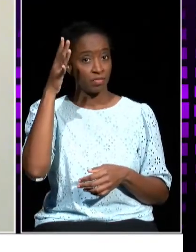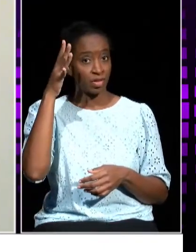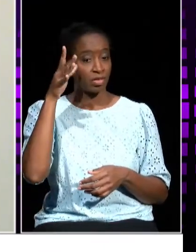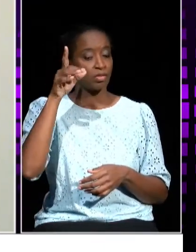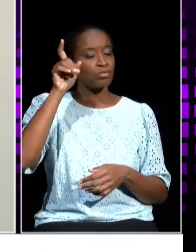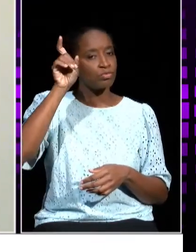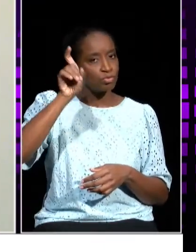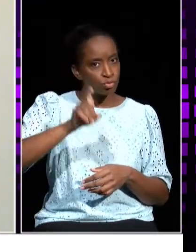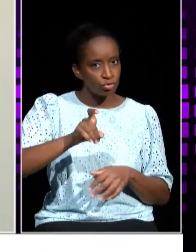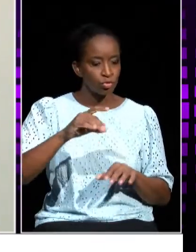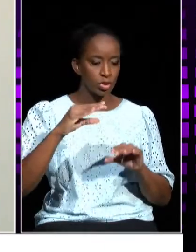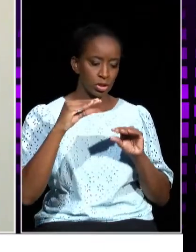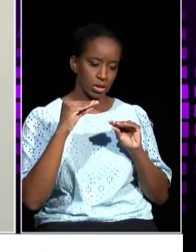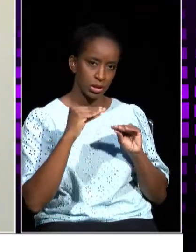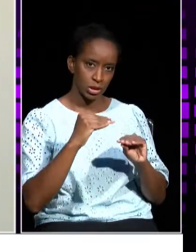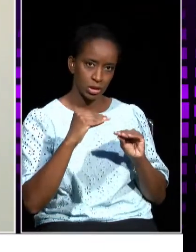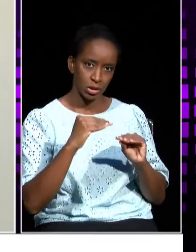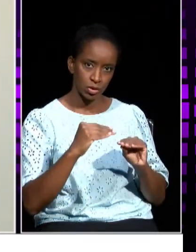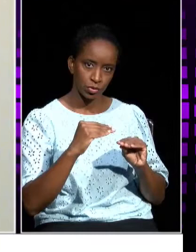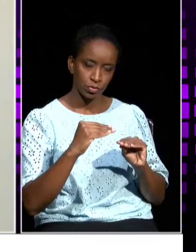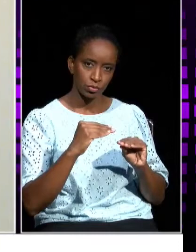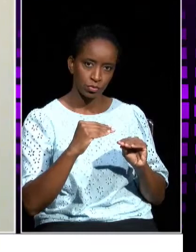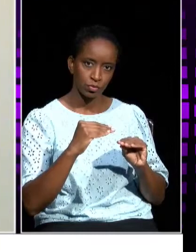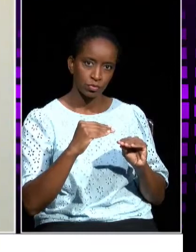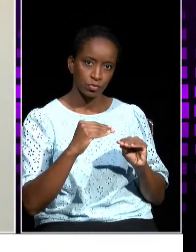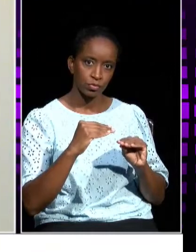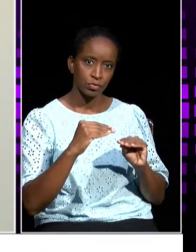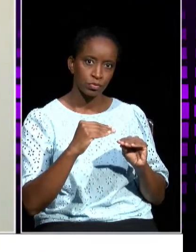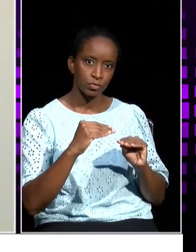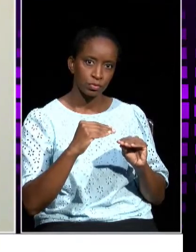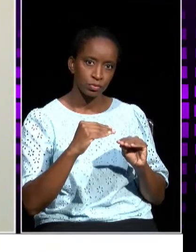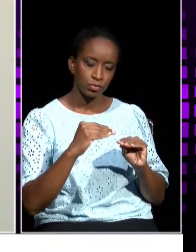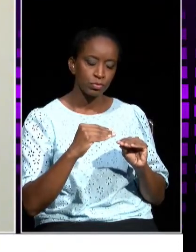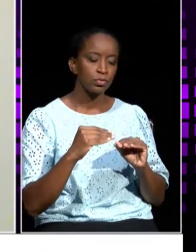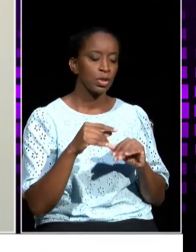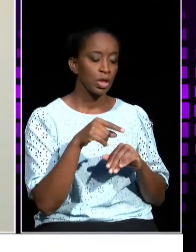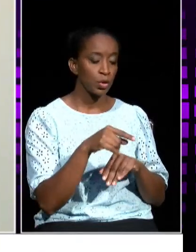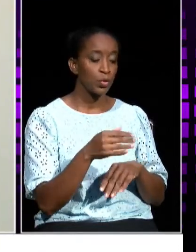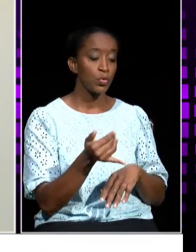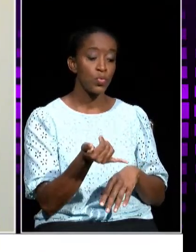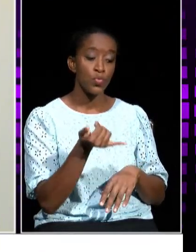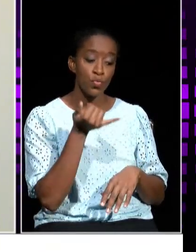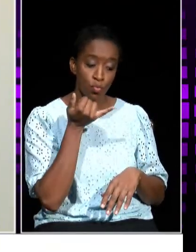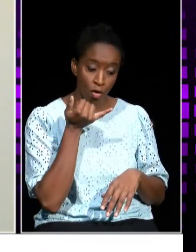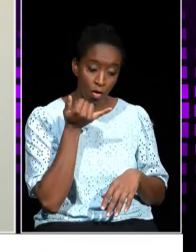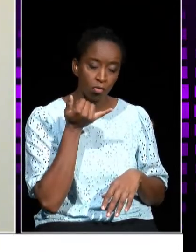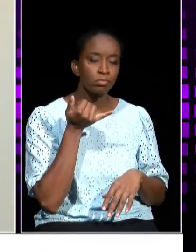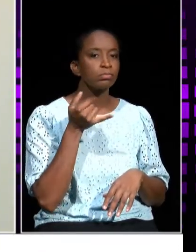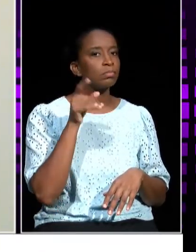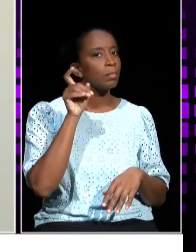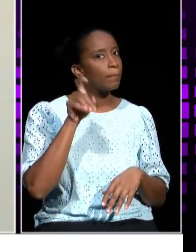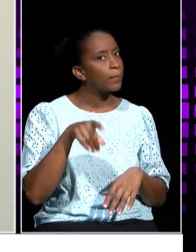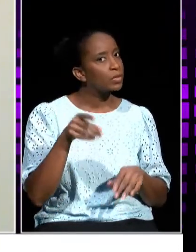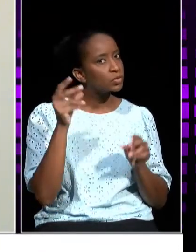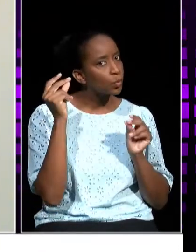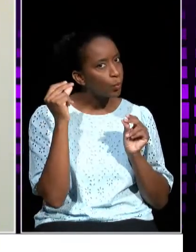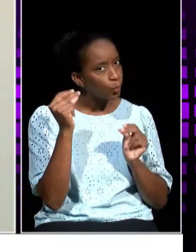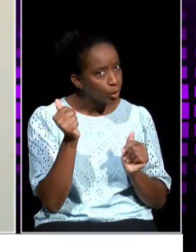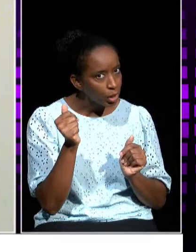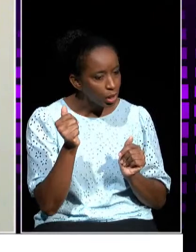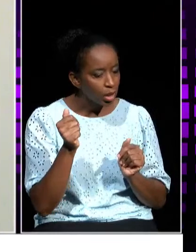between having the consequence being immediate. So if they do implement corporal punishment, they have to explain to the